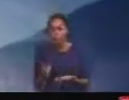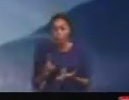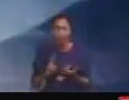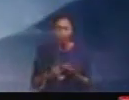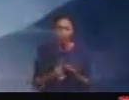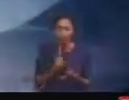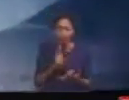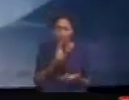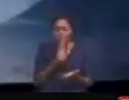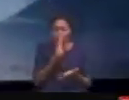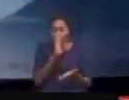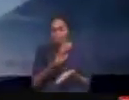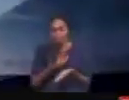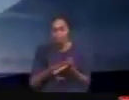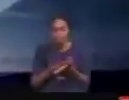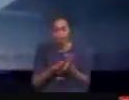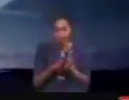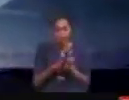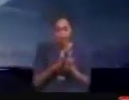be